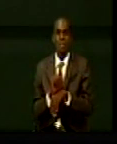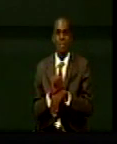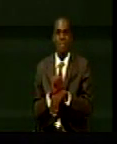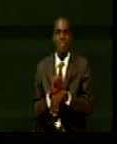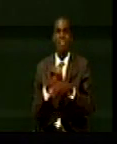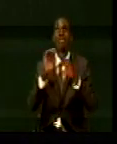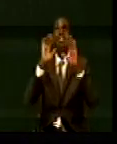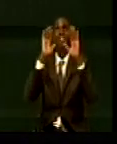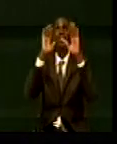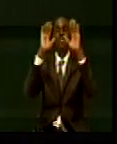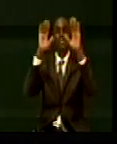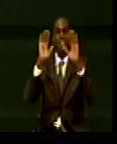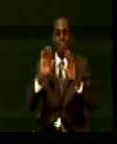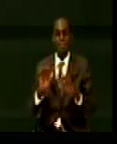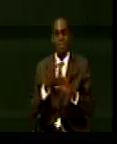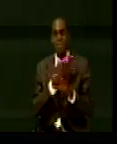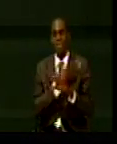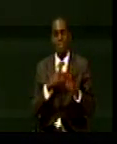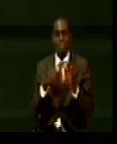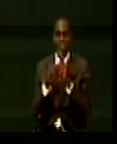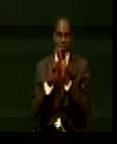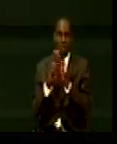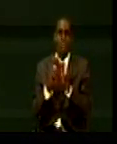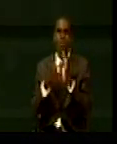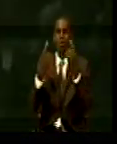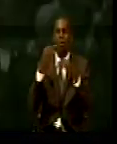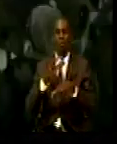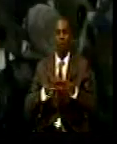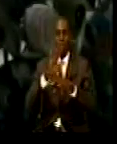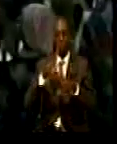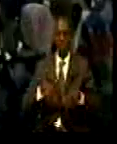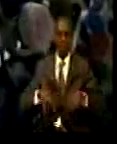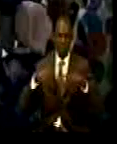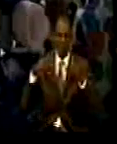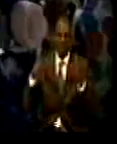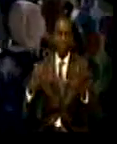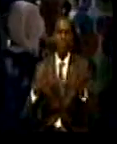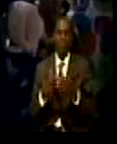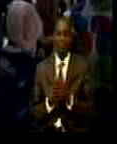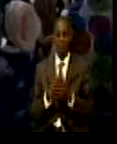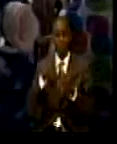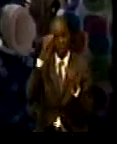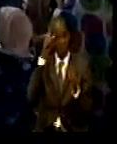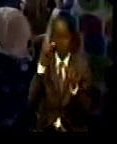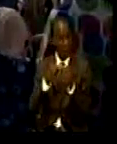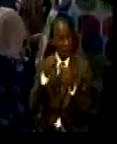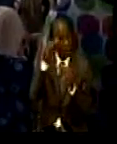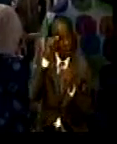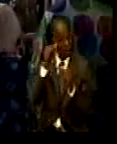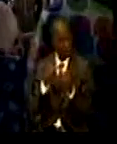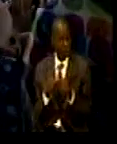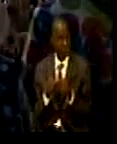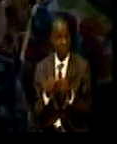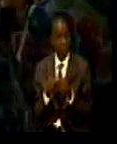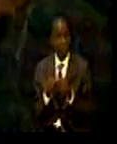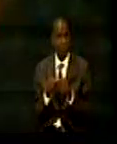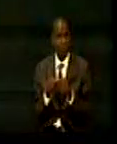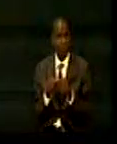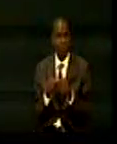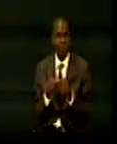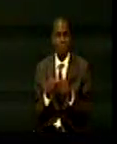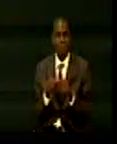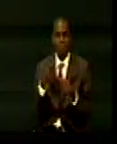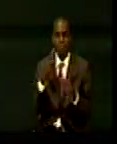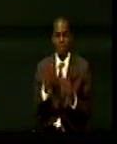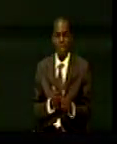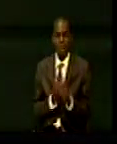and wonders coming upon your life right now. Remember, the apostle said with